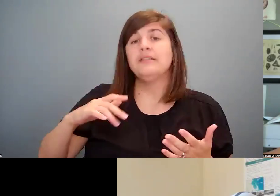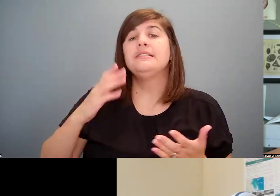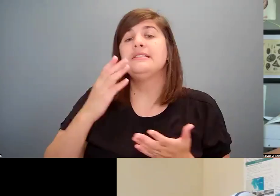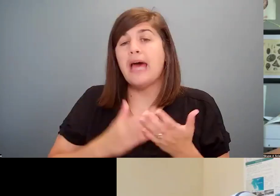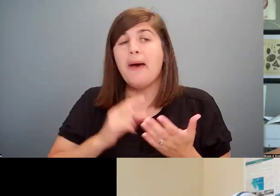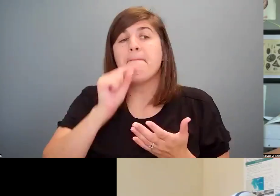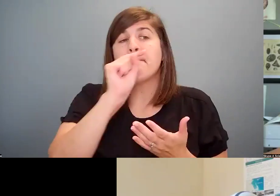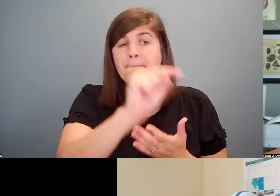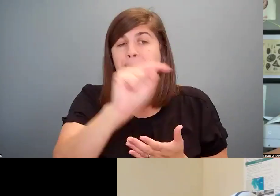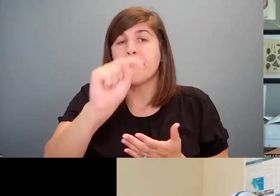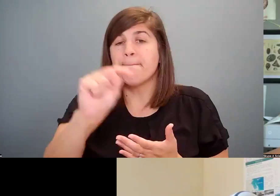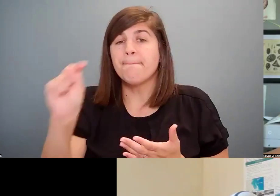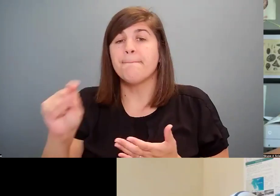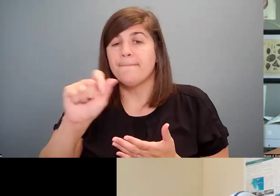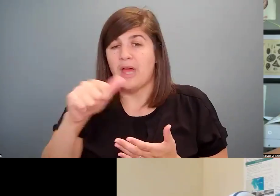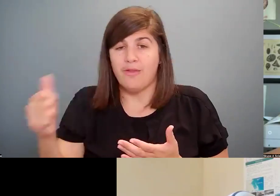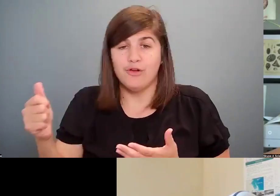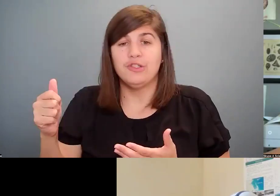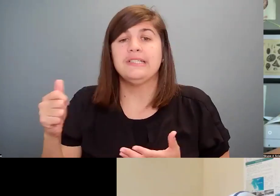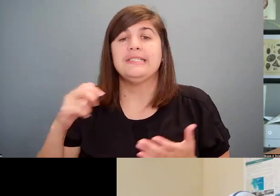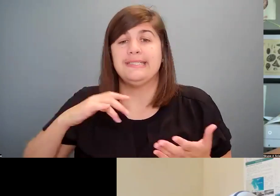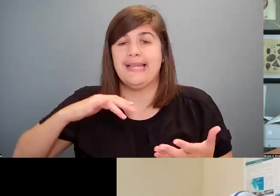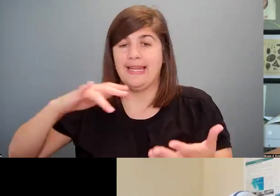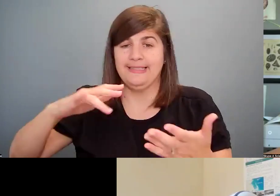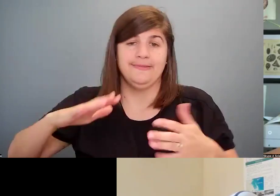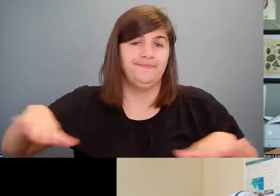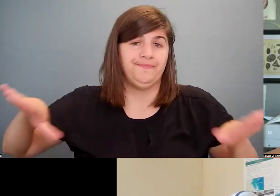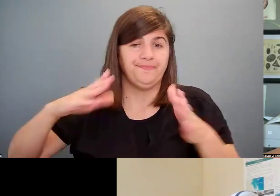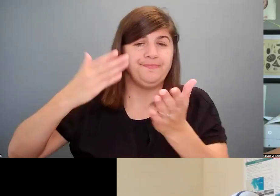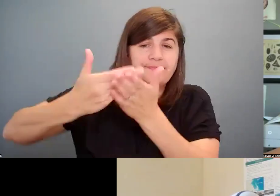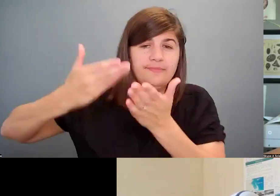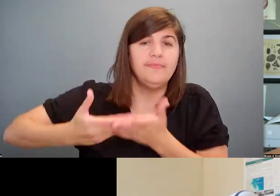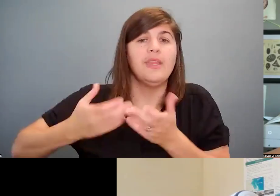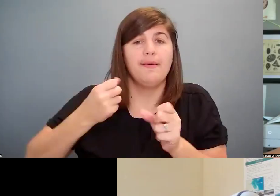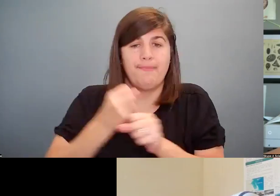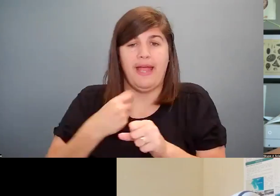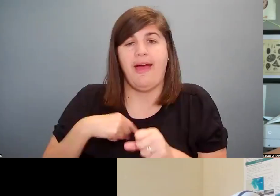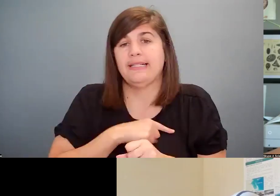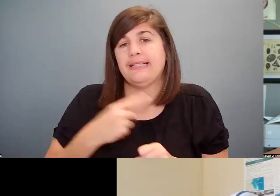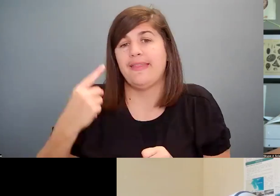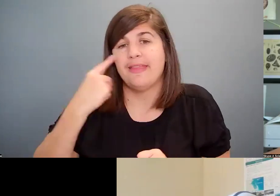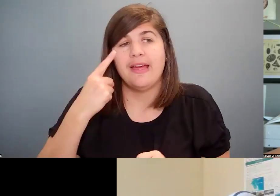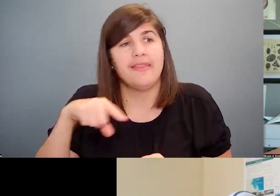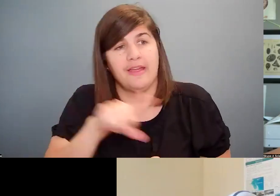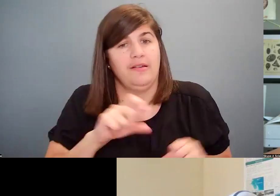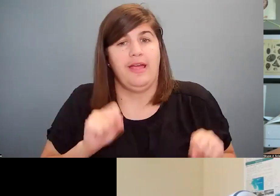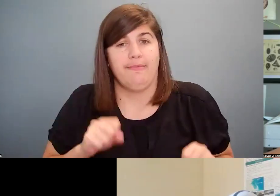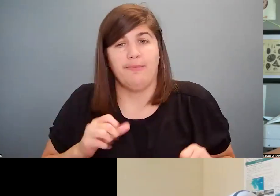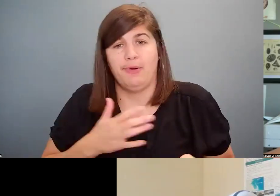are other studies out there and evidence out there that makes us think they are capable of